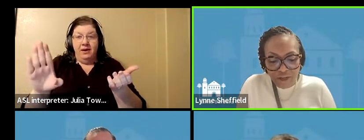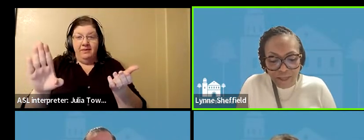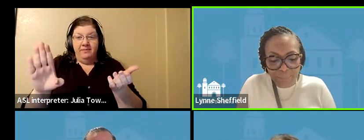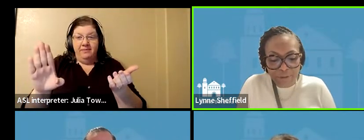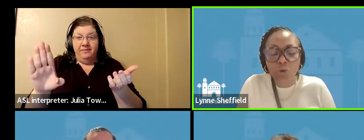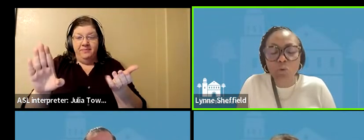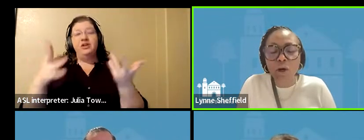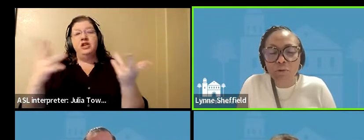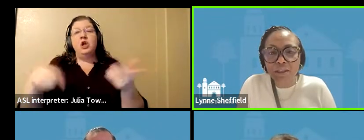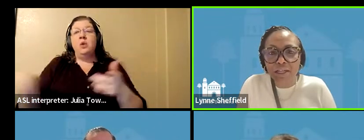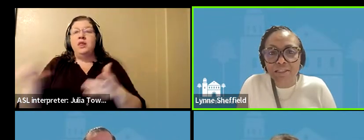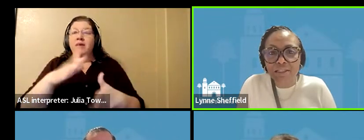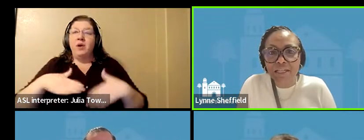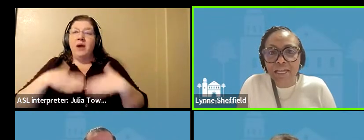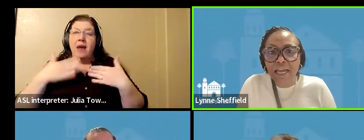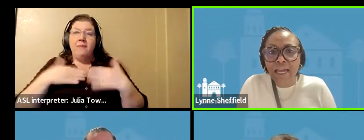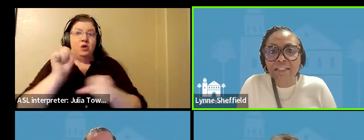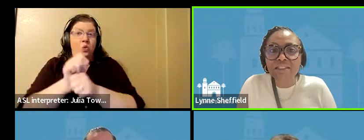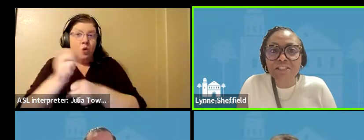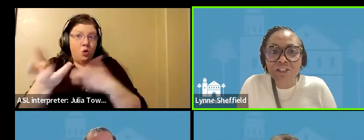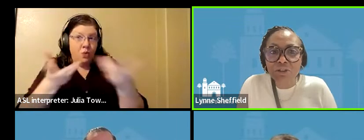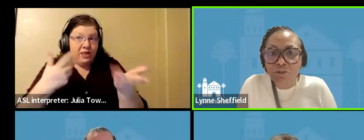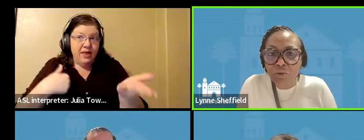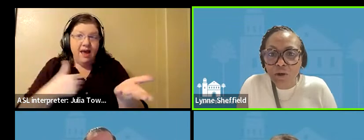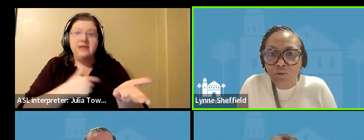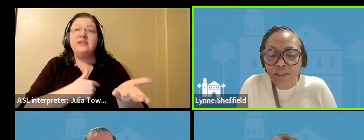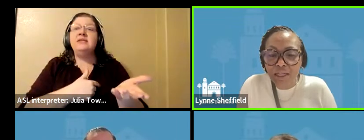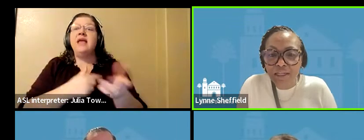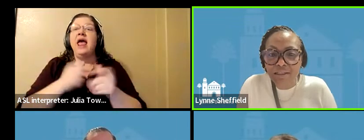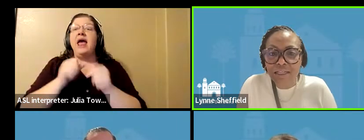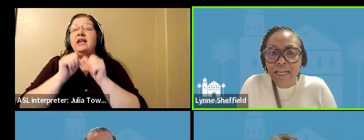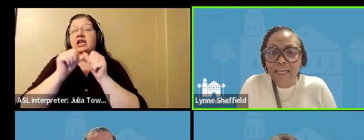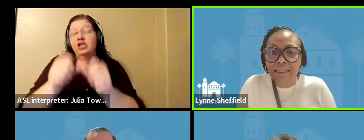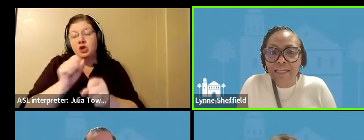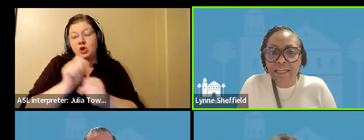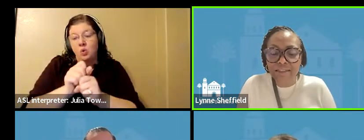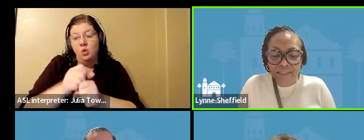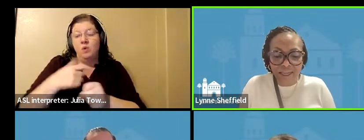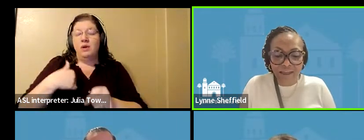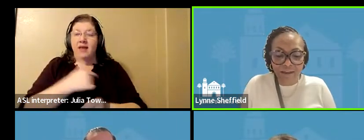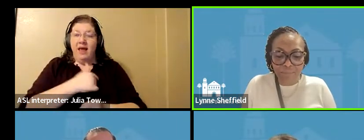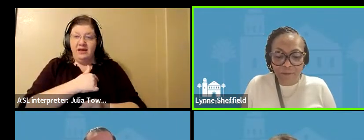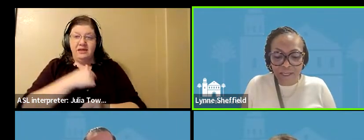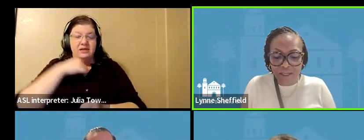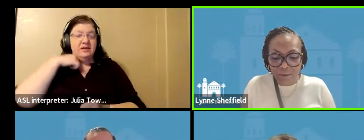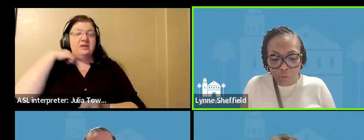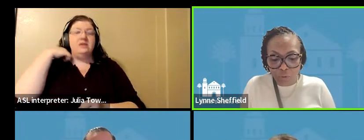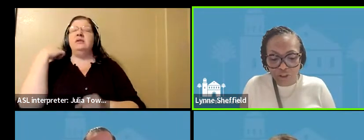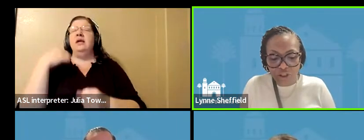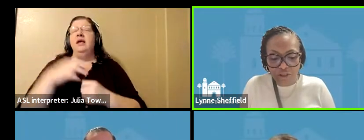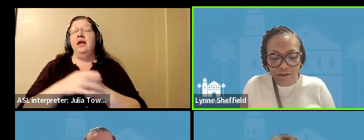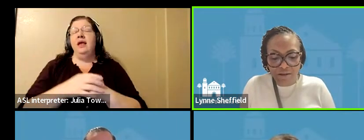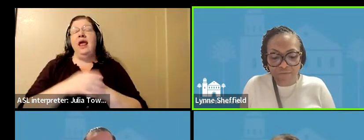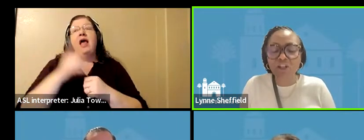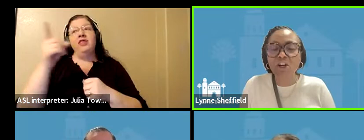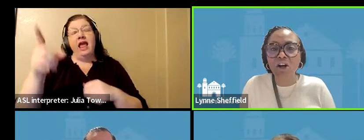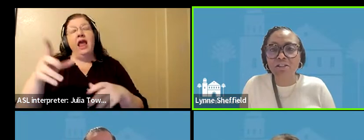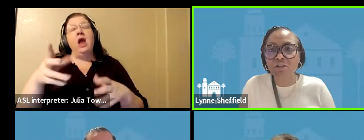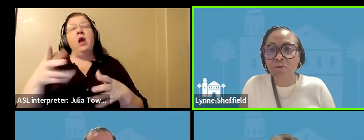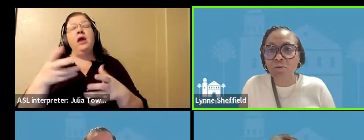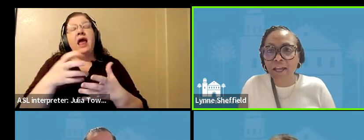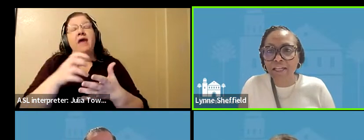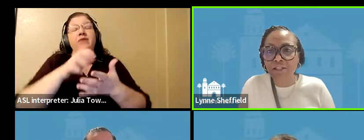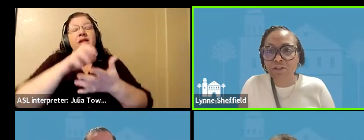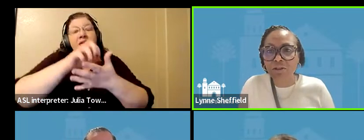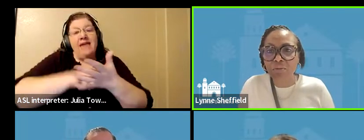they're very happy to work with us and continue to work with us, and then take a big portion of the